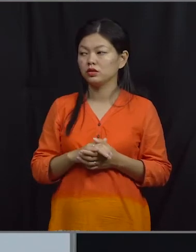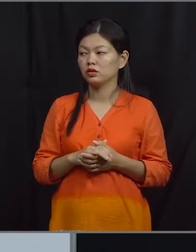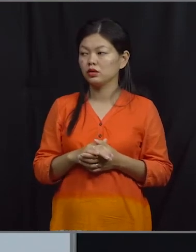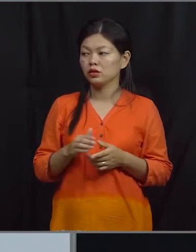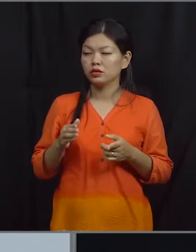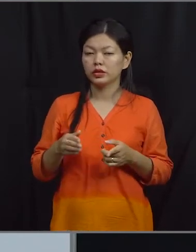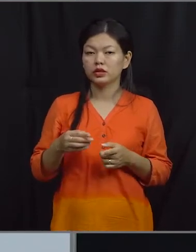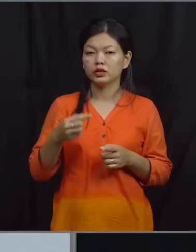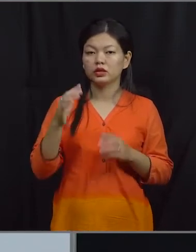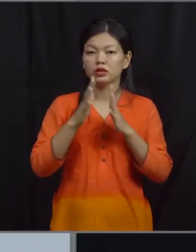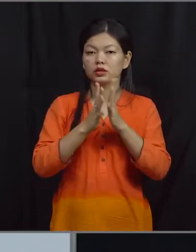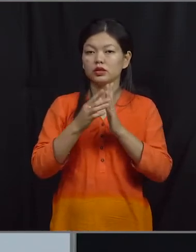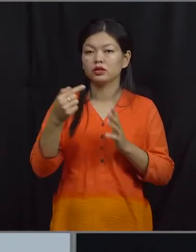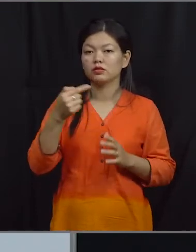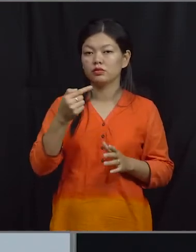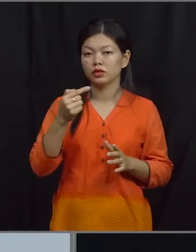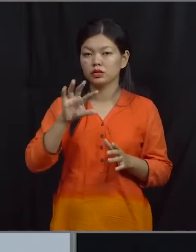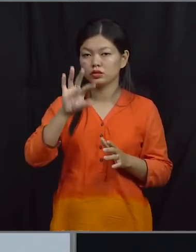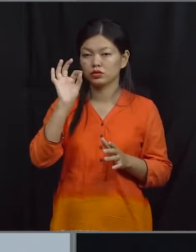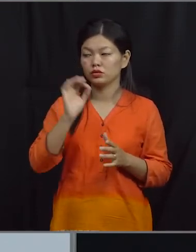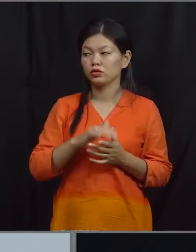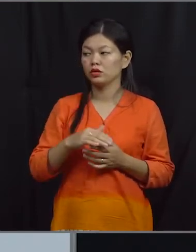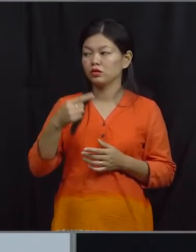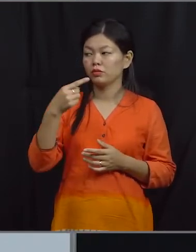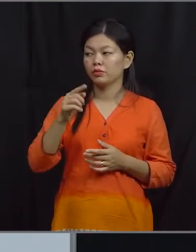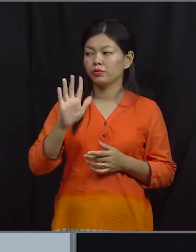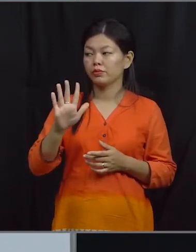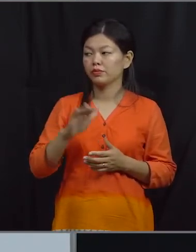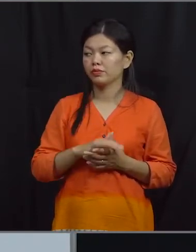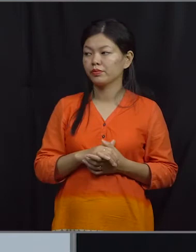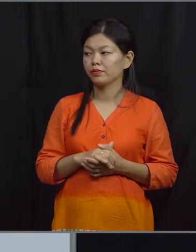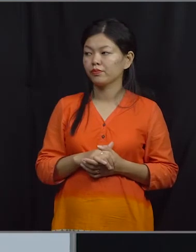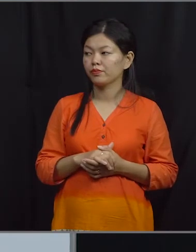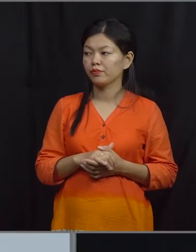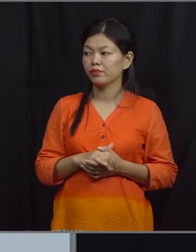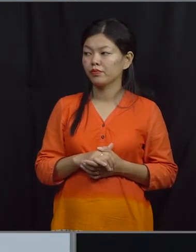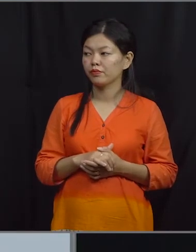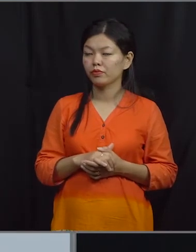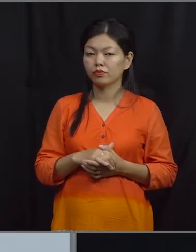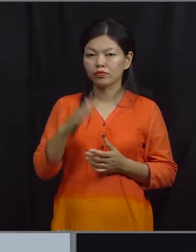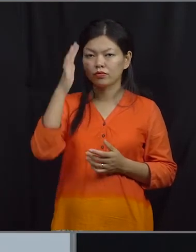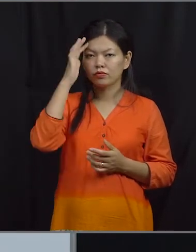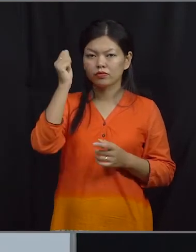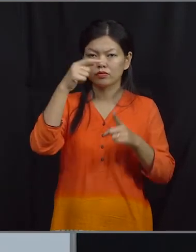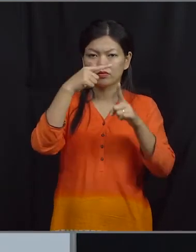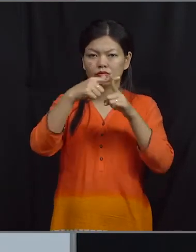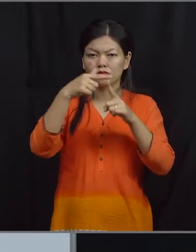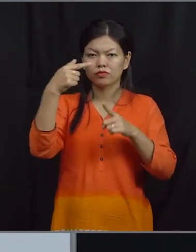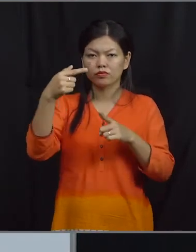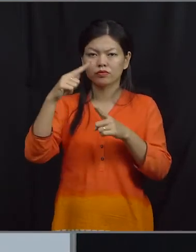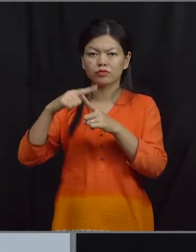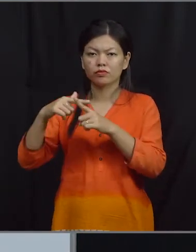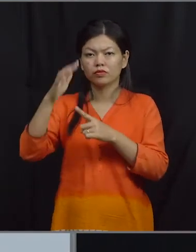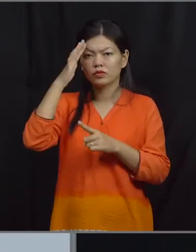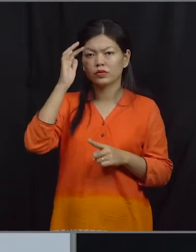sign, right. 2 plus 3, that is minus 5. So, you will remember the signs, right. Plus, minus, plus,